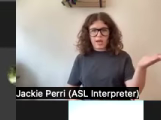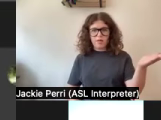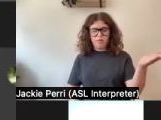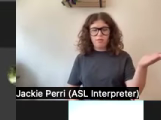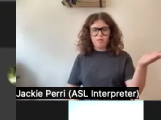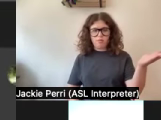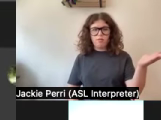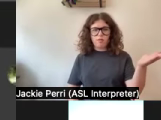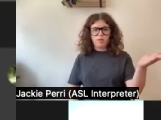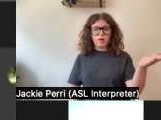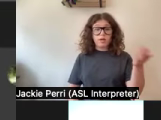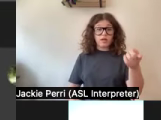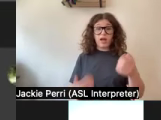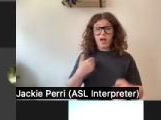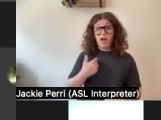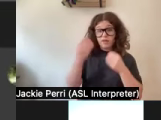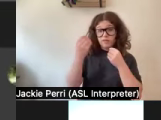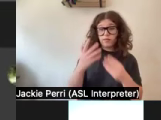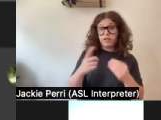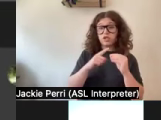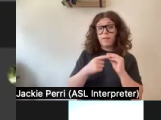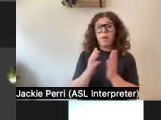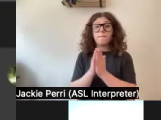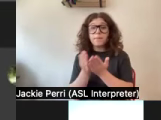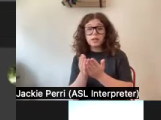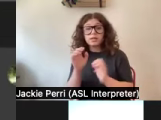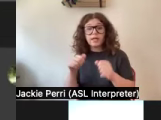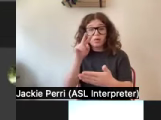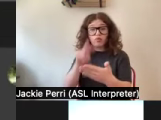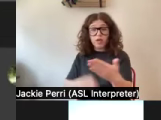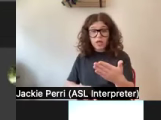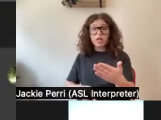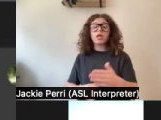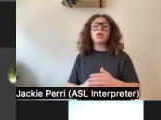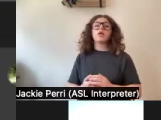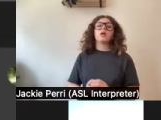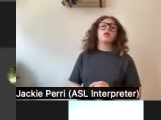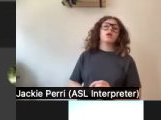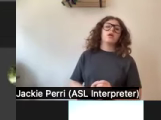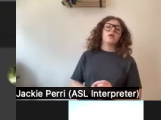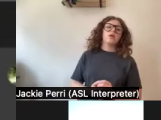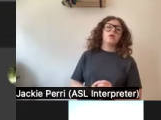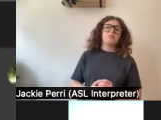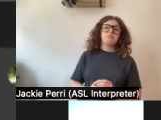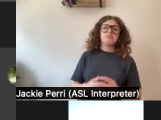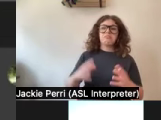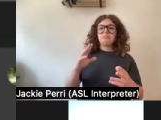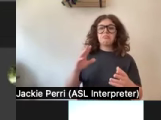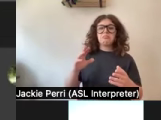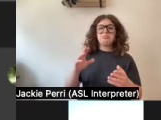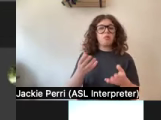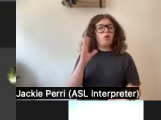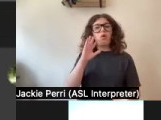there's information here about like books that you can read and resource, overview for parents, the